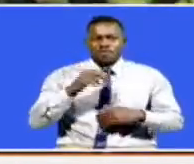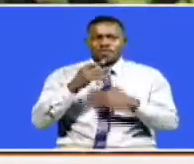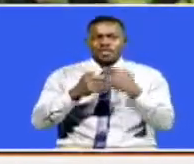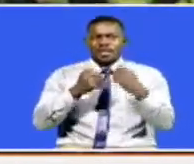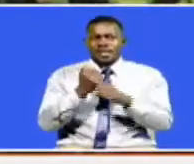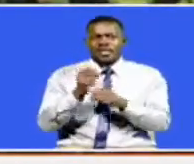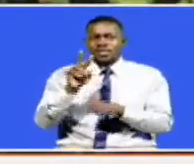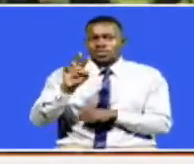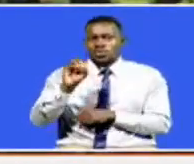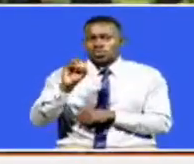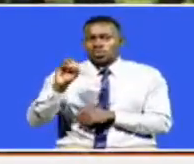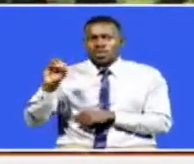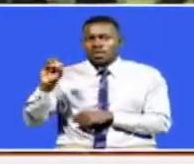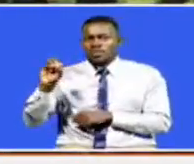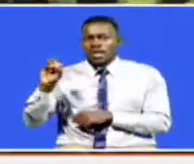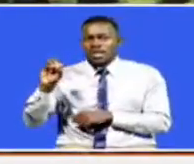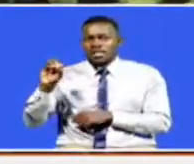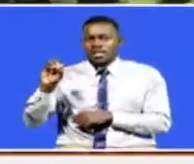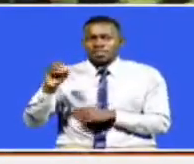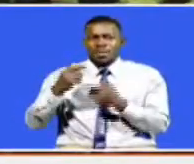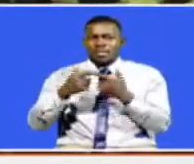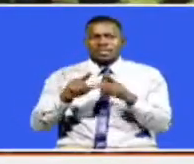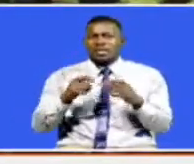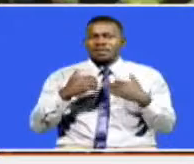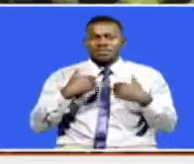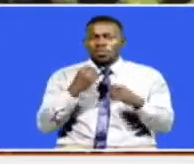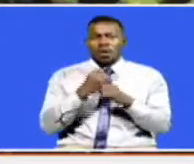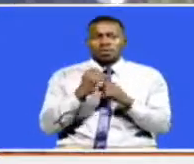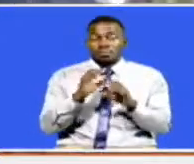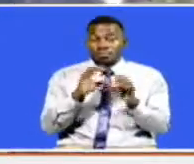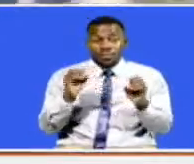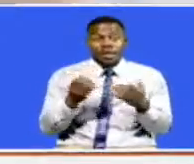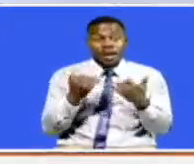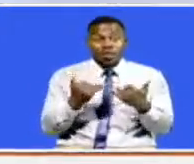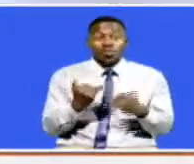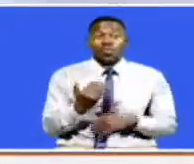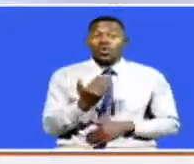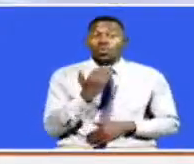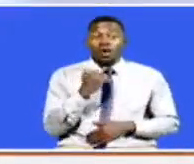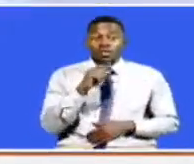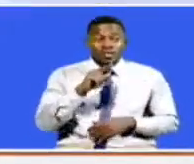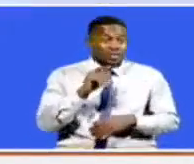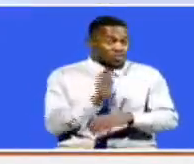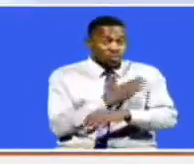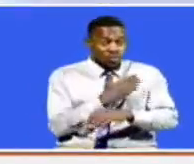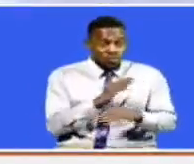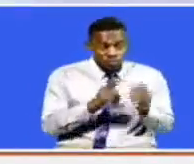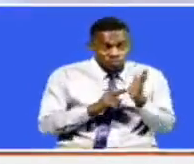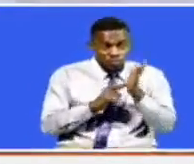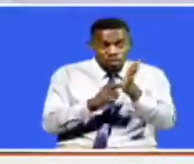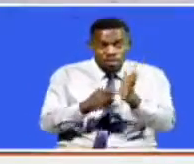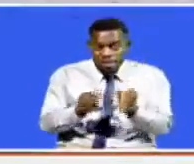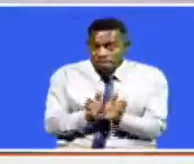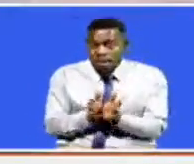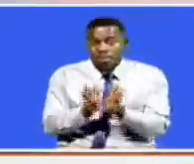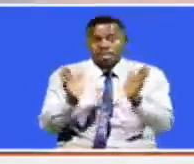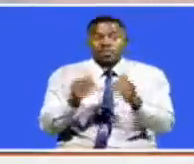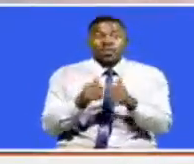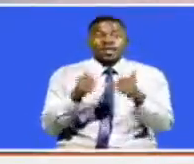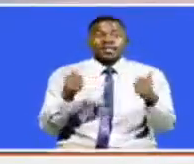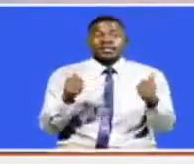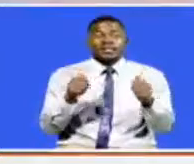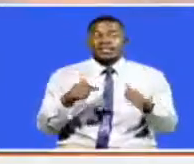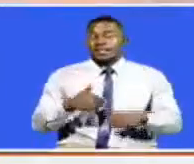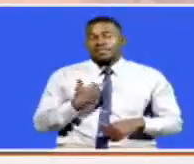Tufanya sisi wana utamaduni ngoma zetu ziangaziwe, tujulikane kwamba Makamba tupo. Kwa hiyo mimi nimefurahia